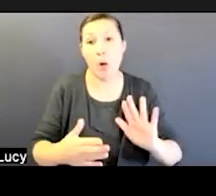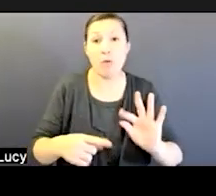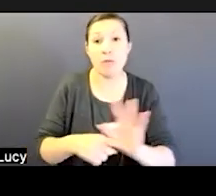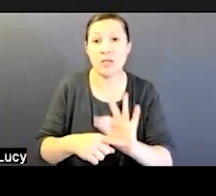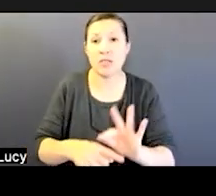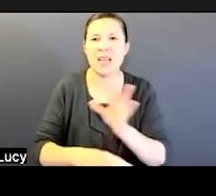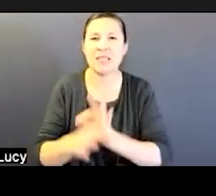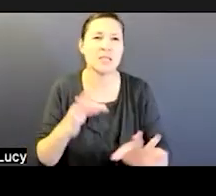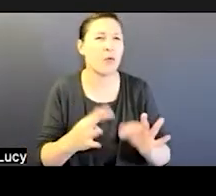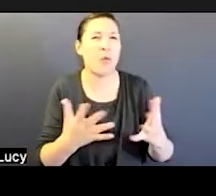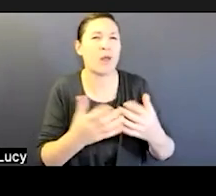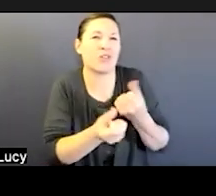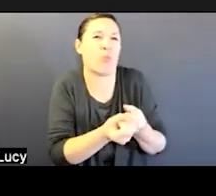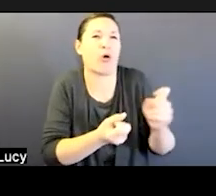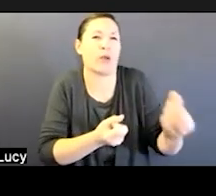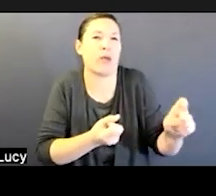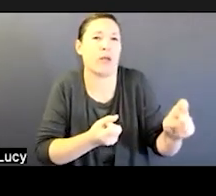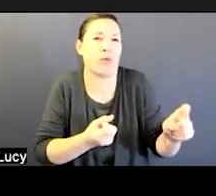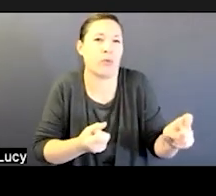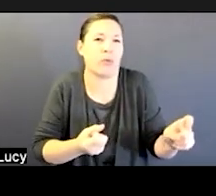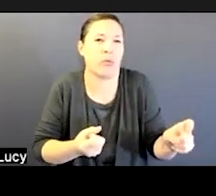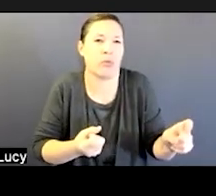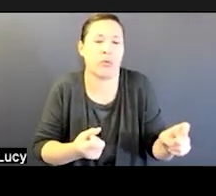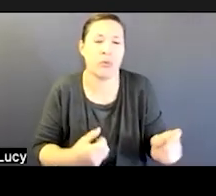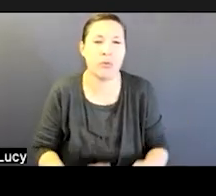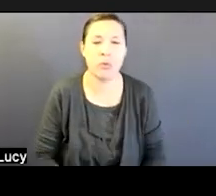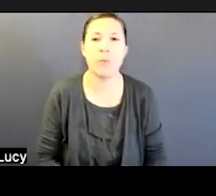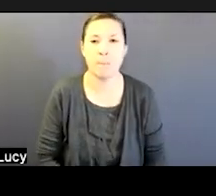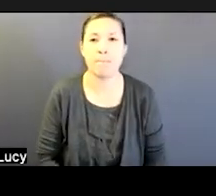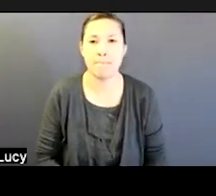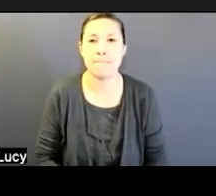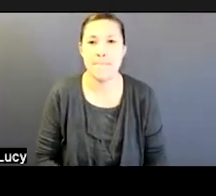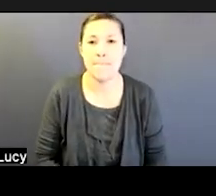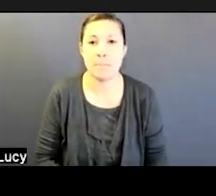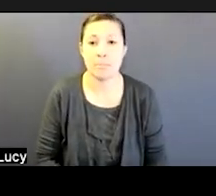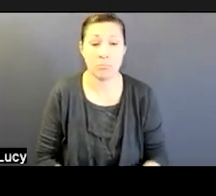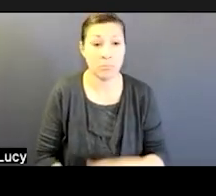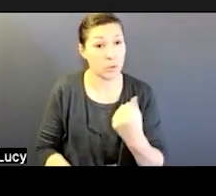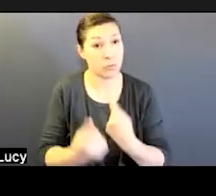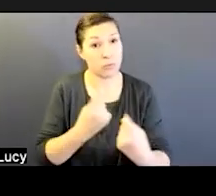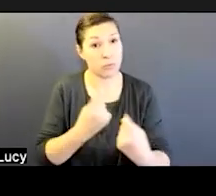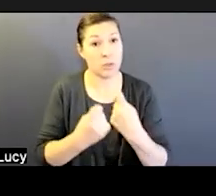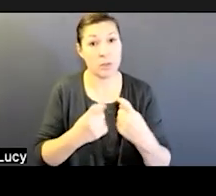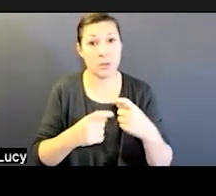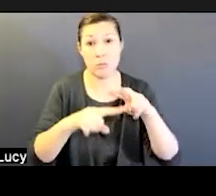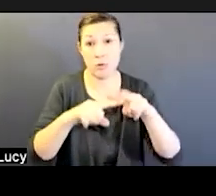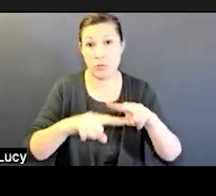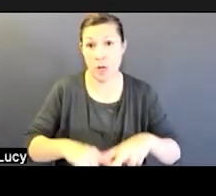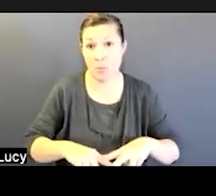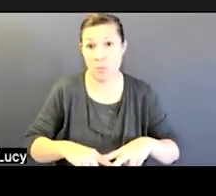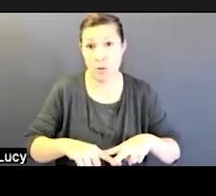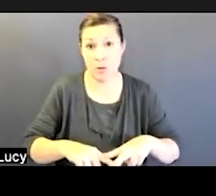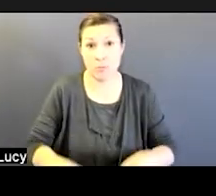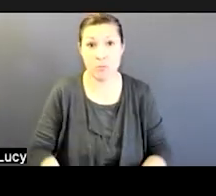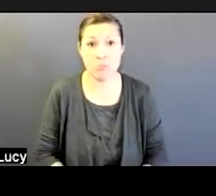about low functioning or high functioning. Any other questions about terminology?